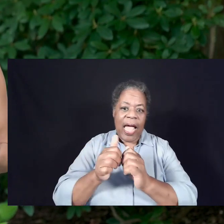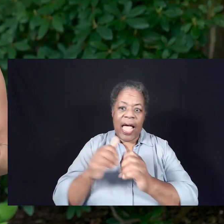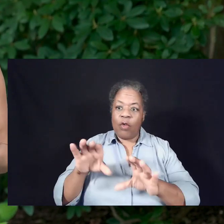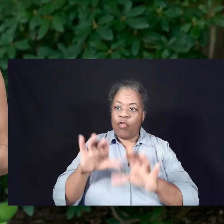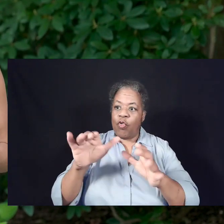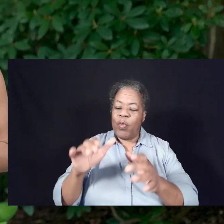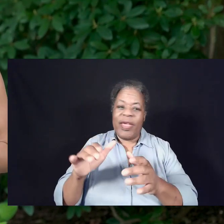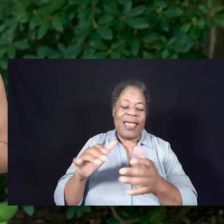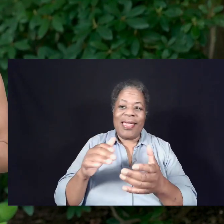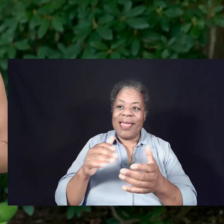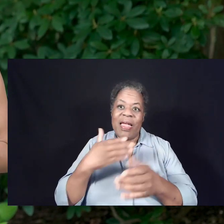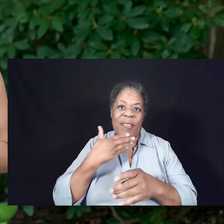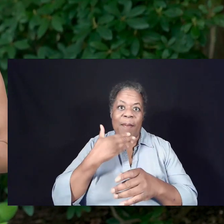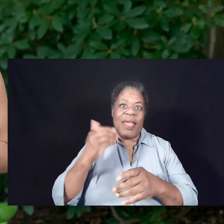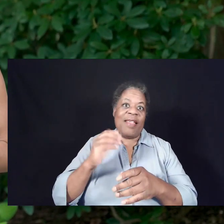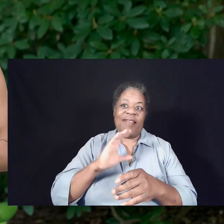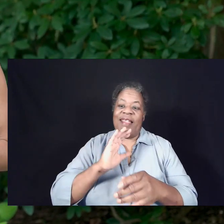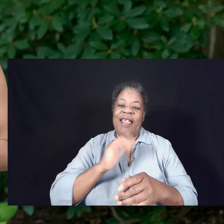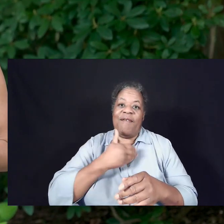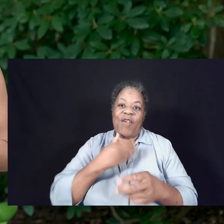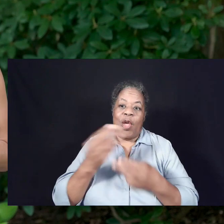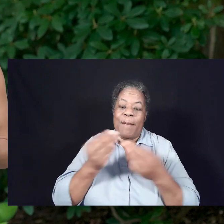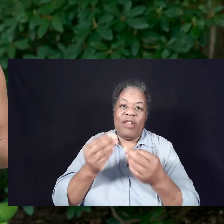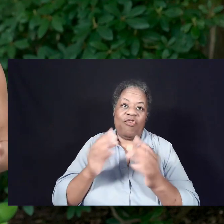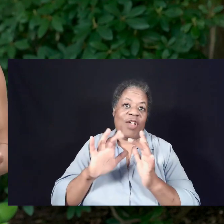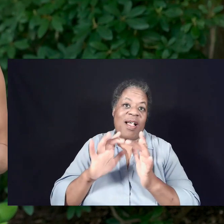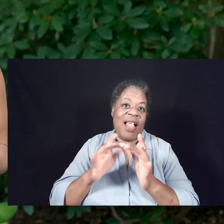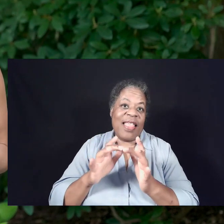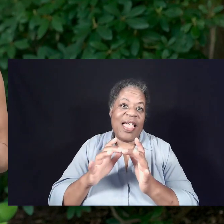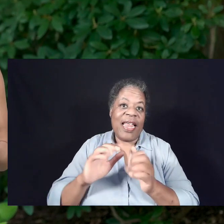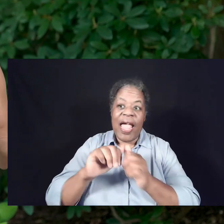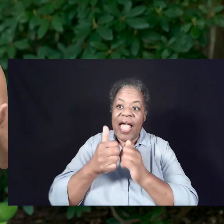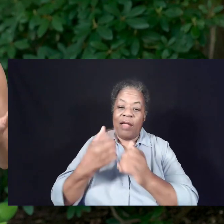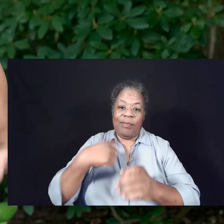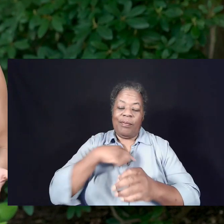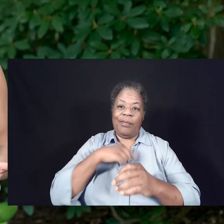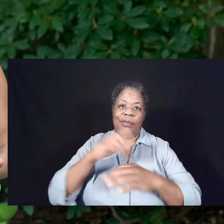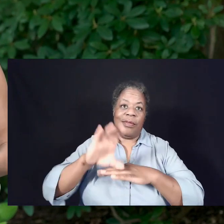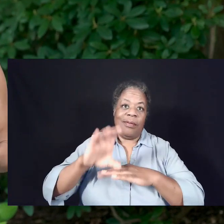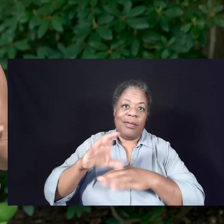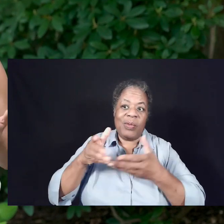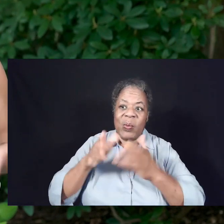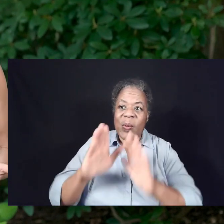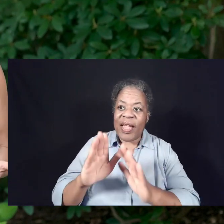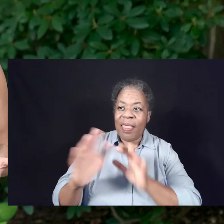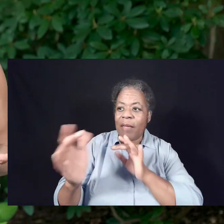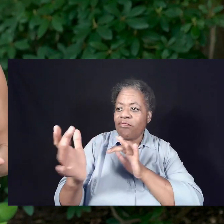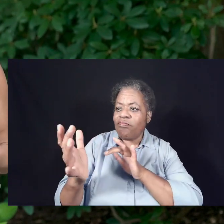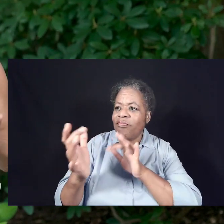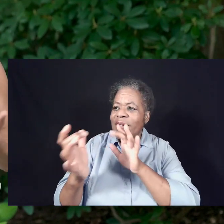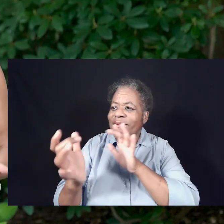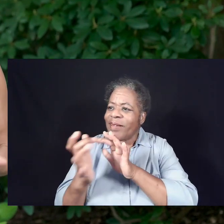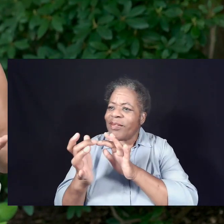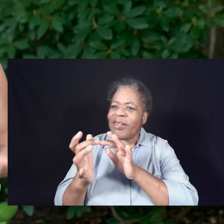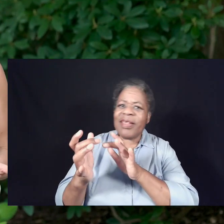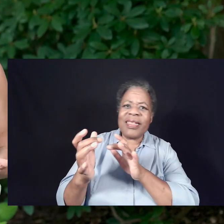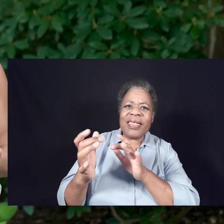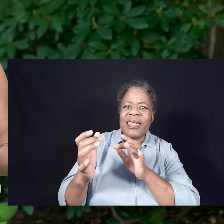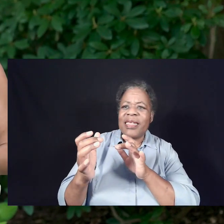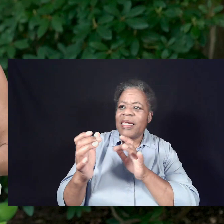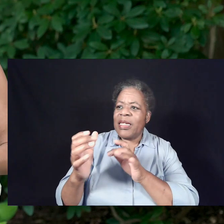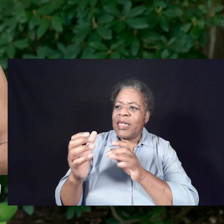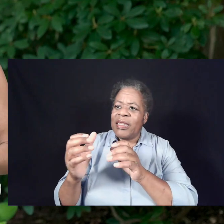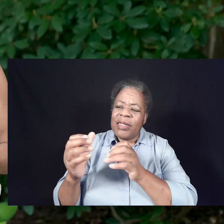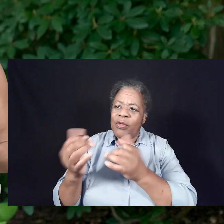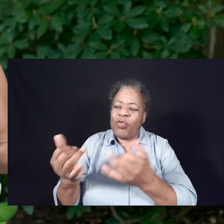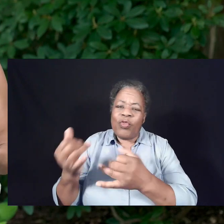best of our in-person ministry online? And how do we be the church in a way that speaks to and resonates with today's world and